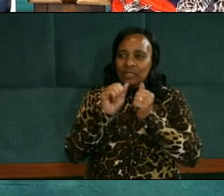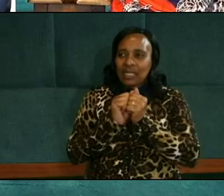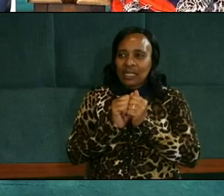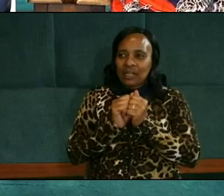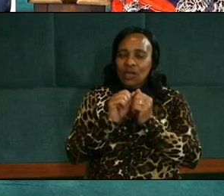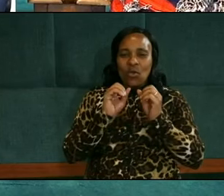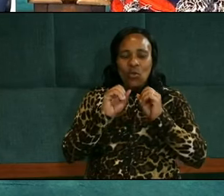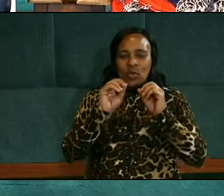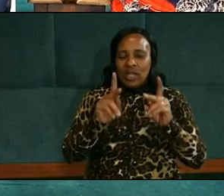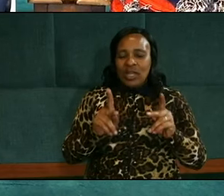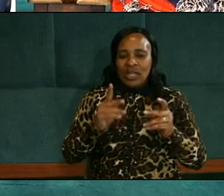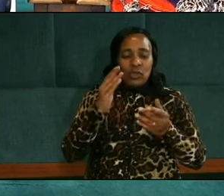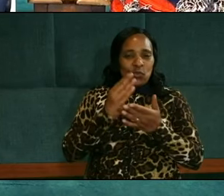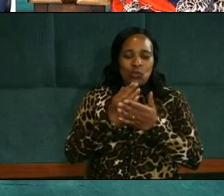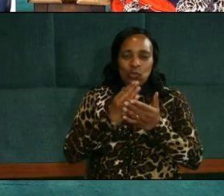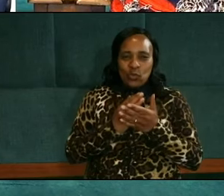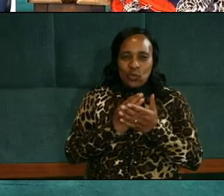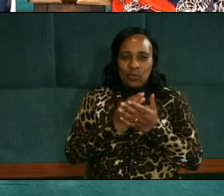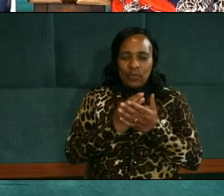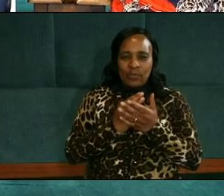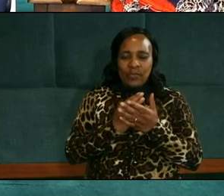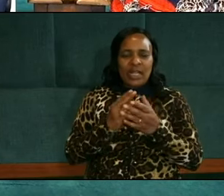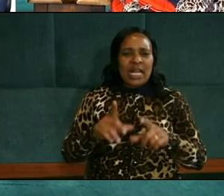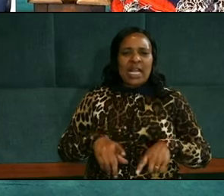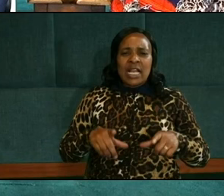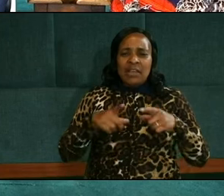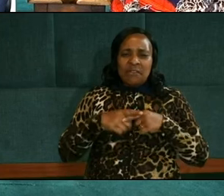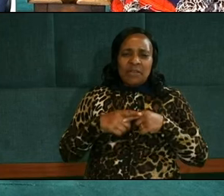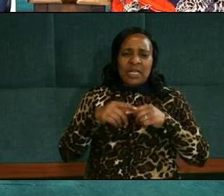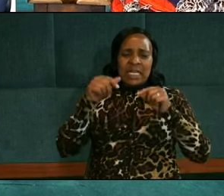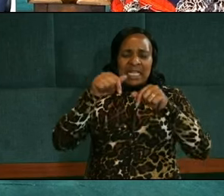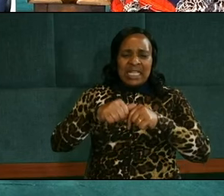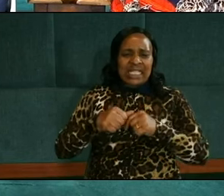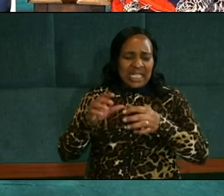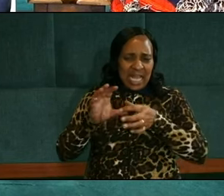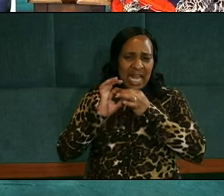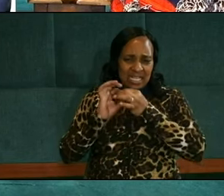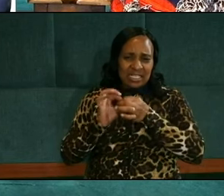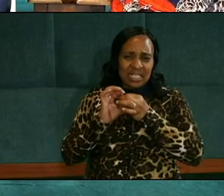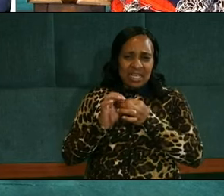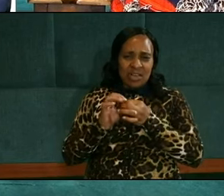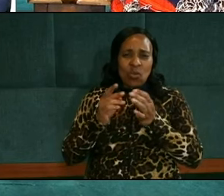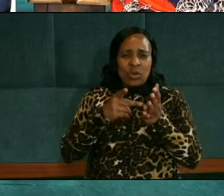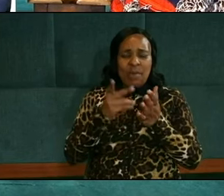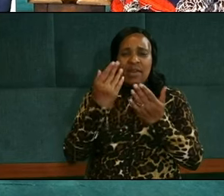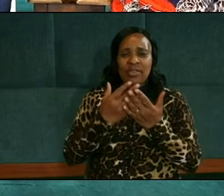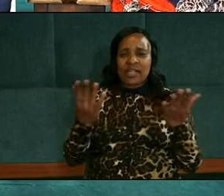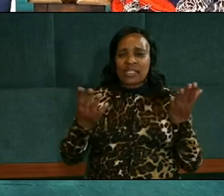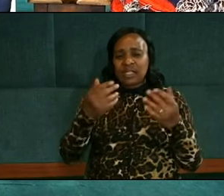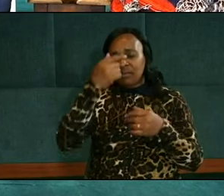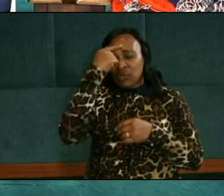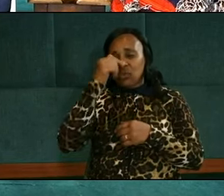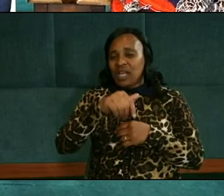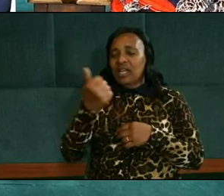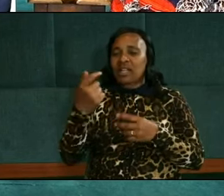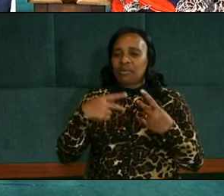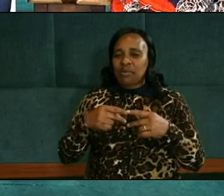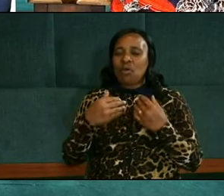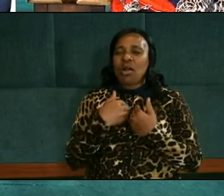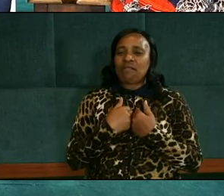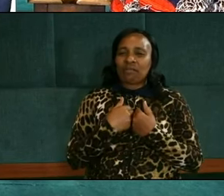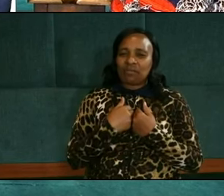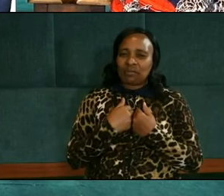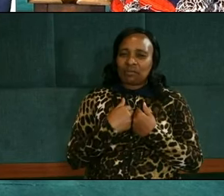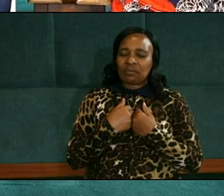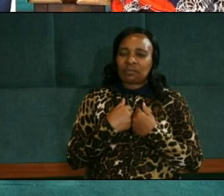Wow. Yeah, that's true. We live in a very materialistic culture where we buy things because other people have them, not because we need